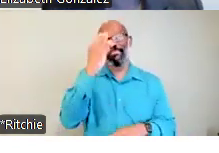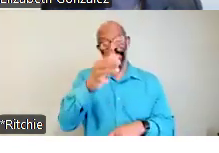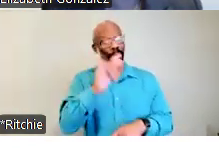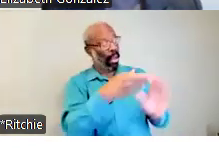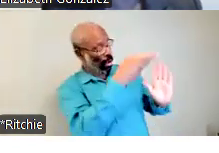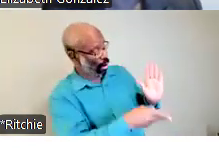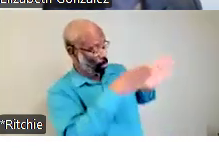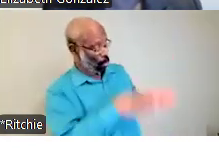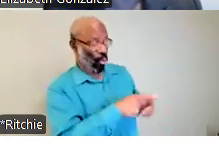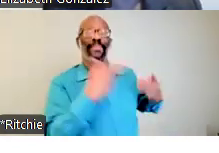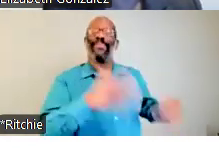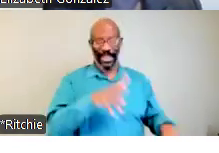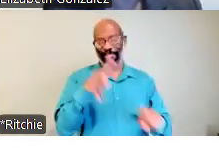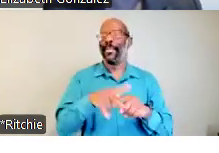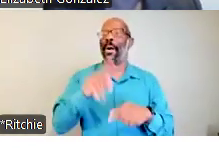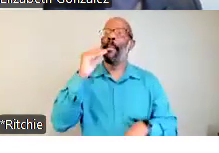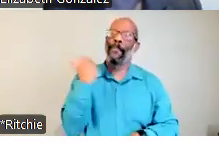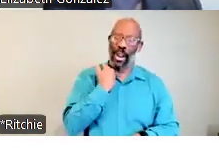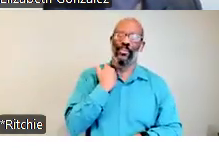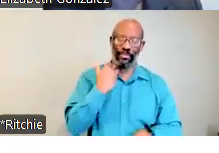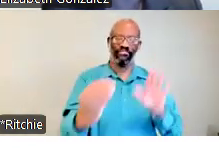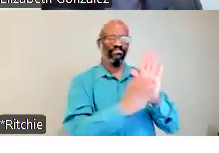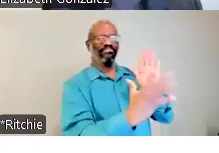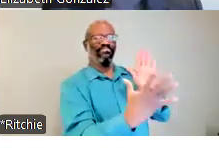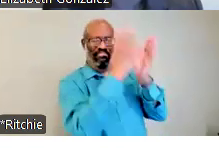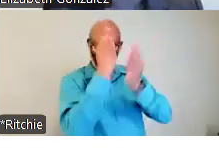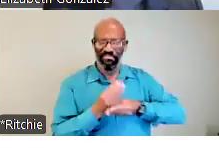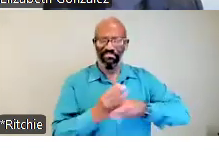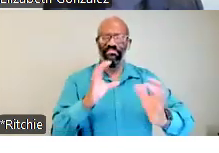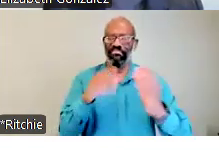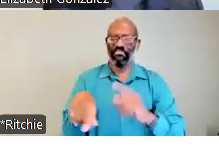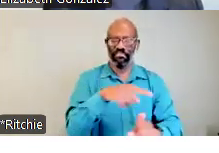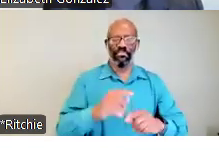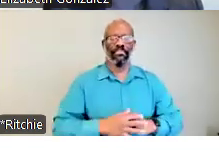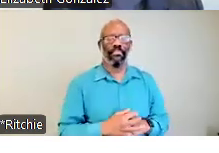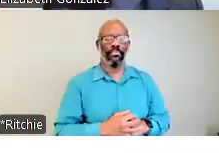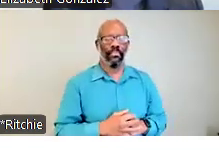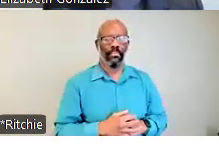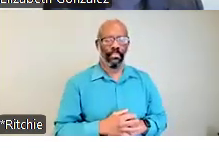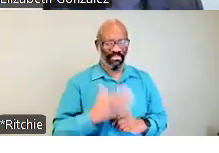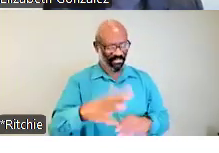So think about whether you want that to happen before you file a bankruptcy.